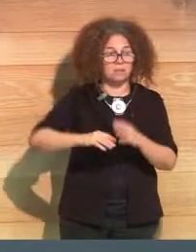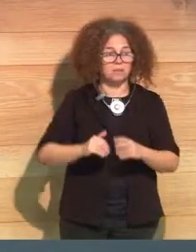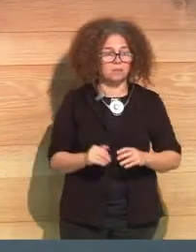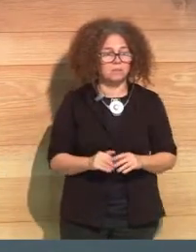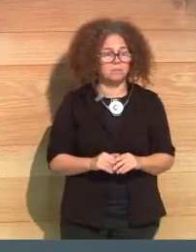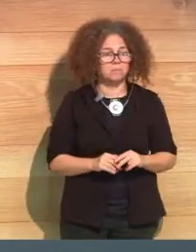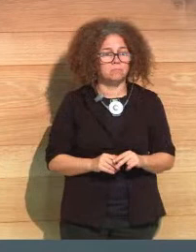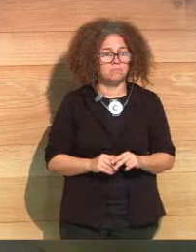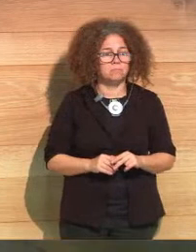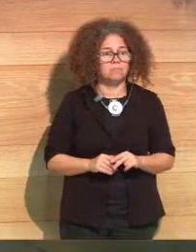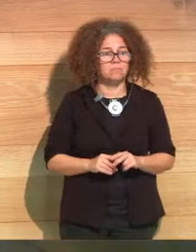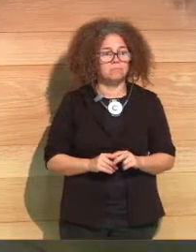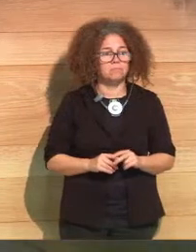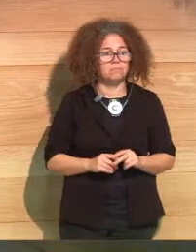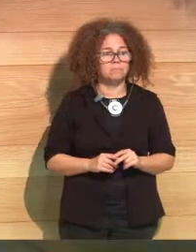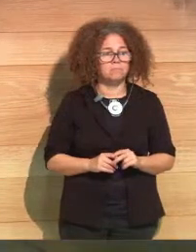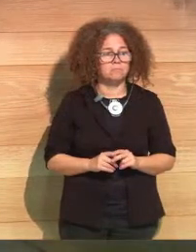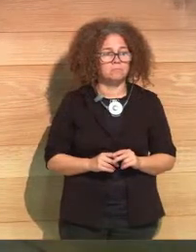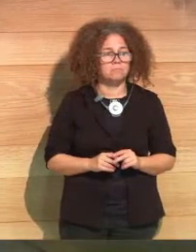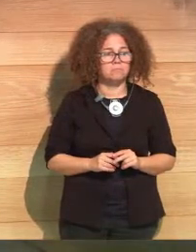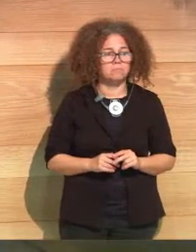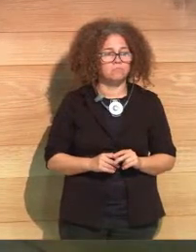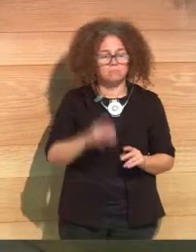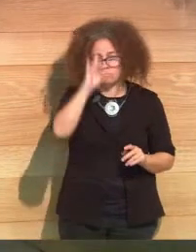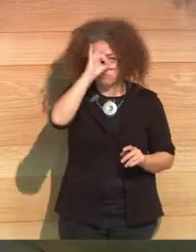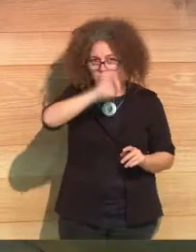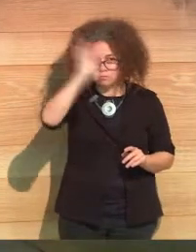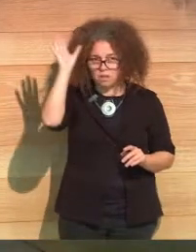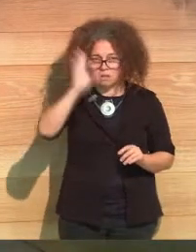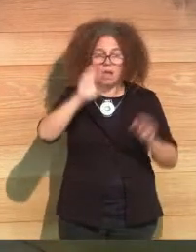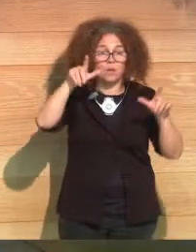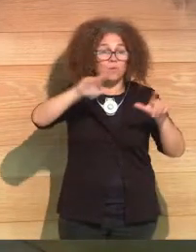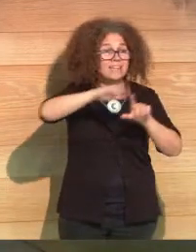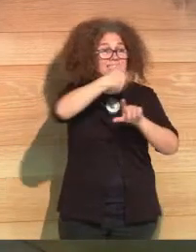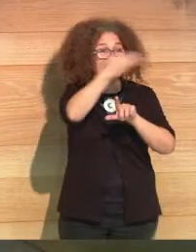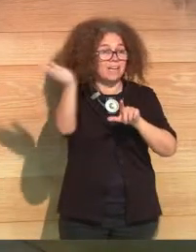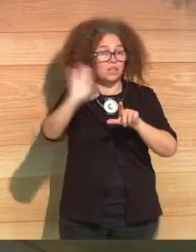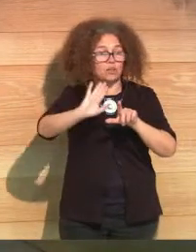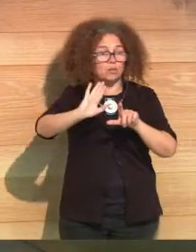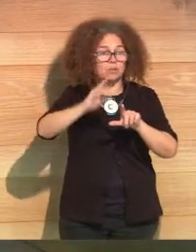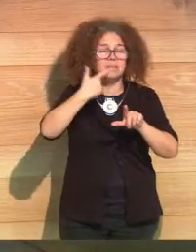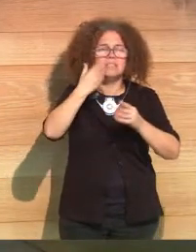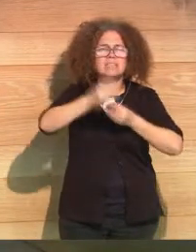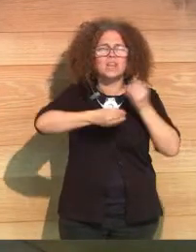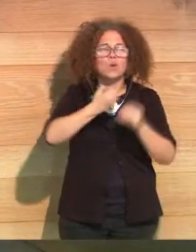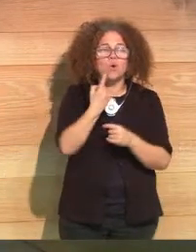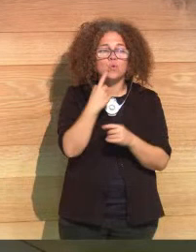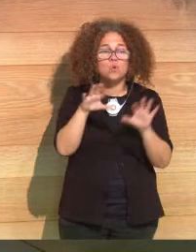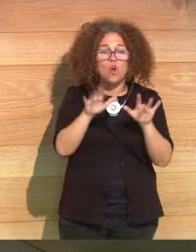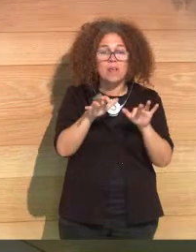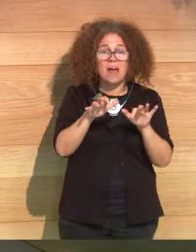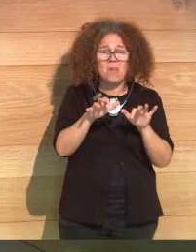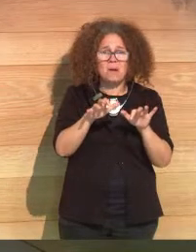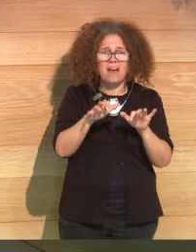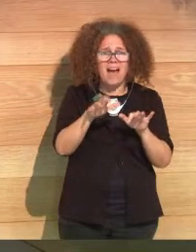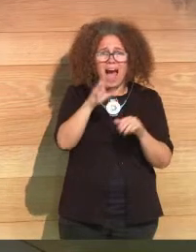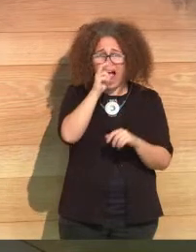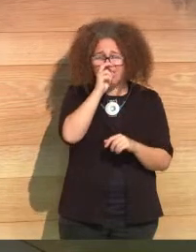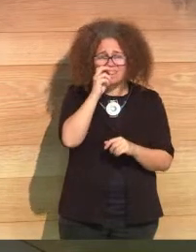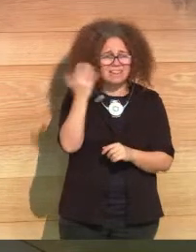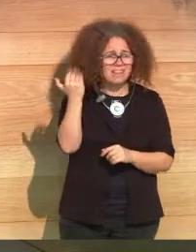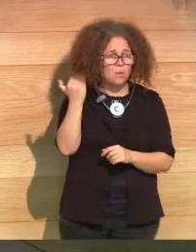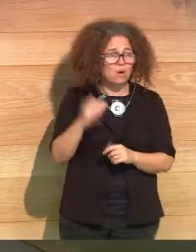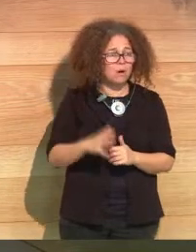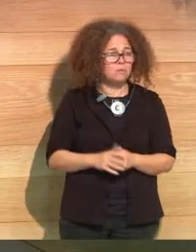I think, in big outdoor space. It was done with an old computer. And when I realized, I was like, oh, wow. So I'm always trying